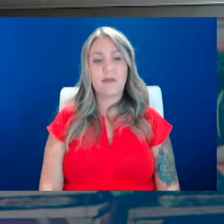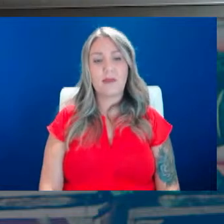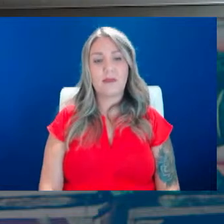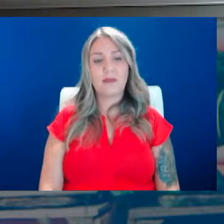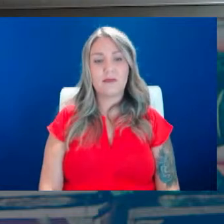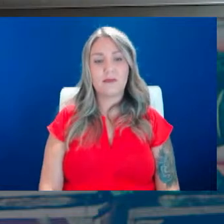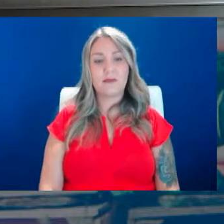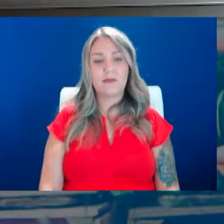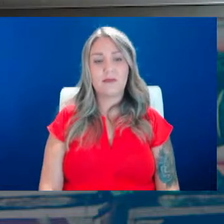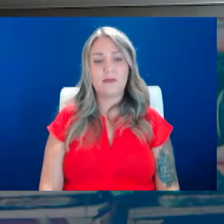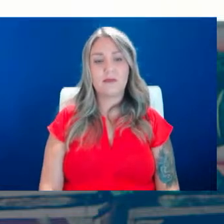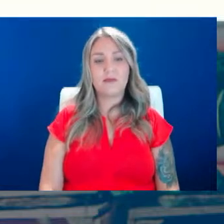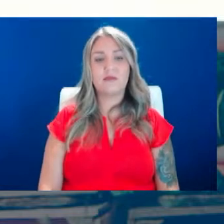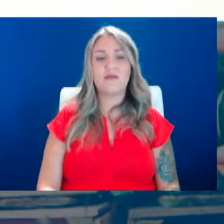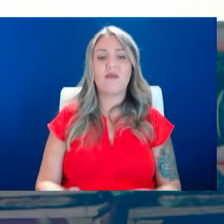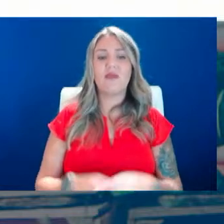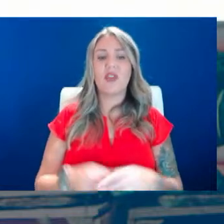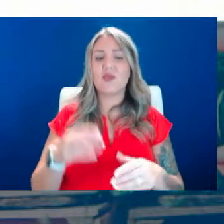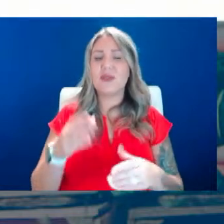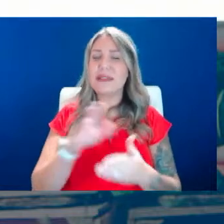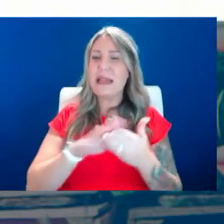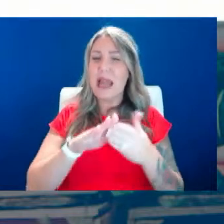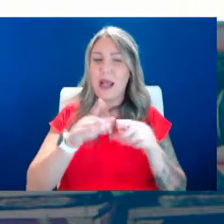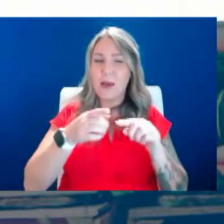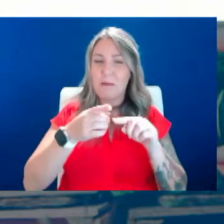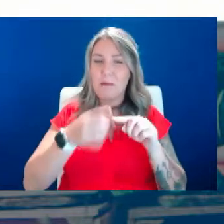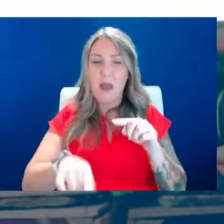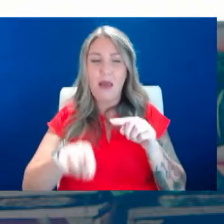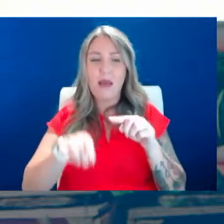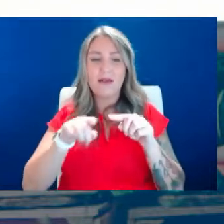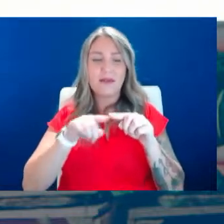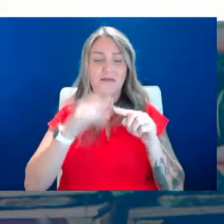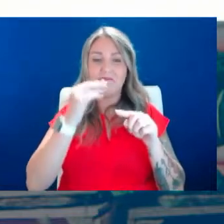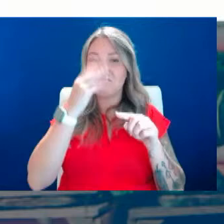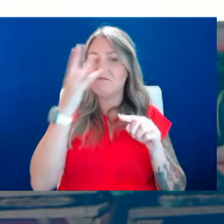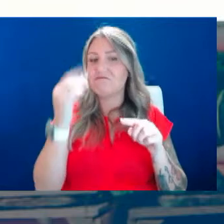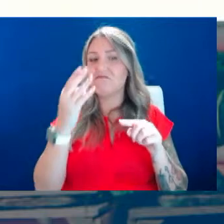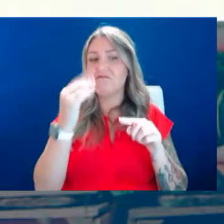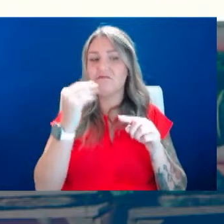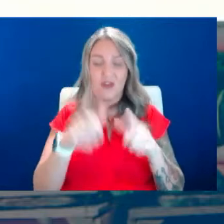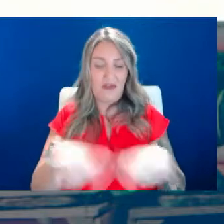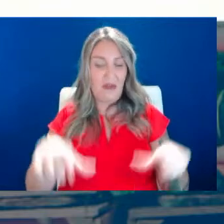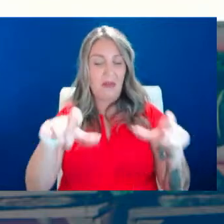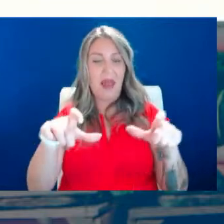Just want to put a nice little slice so we can make a beautiful little plate presentation out of these.